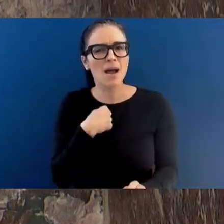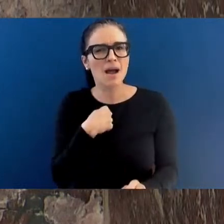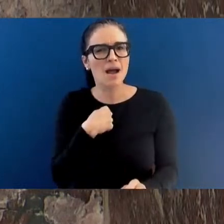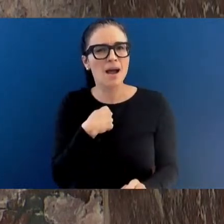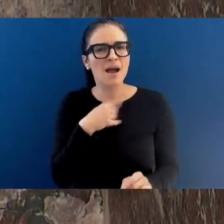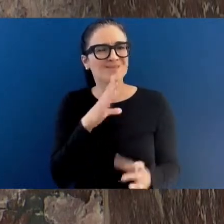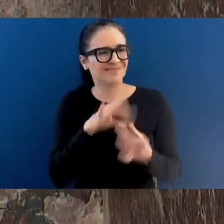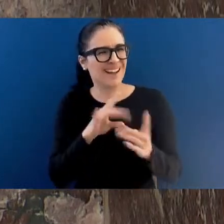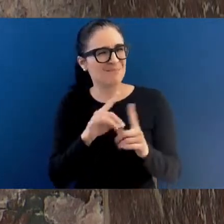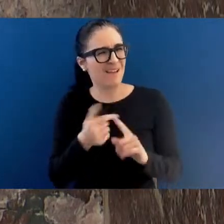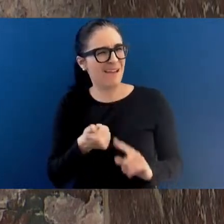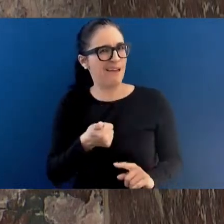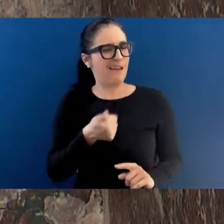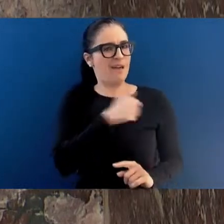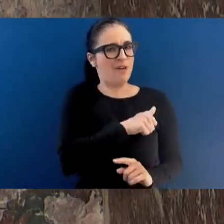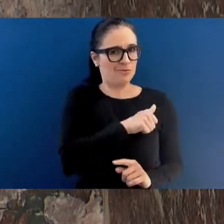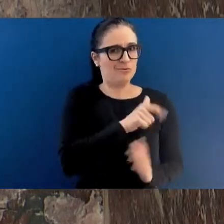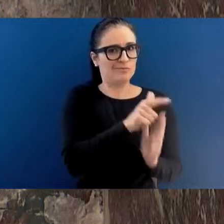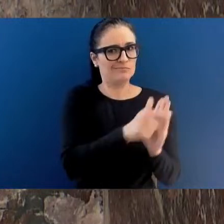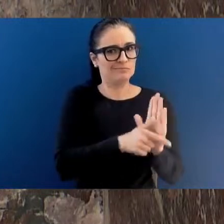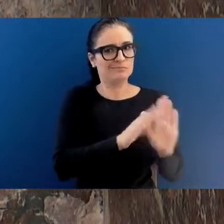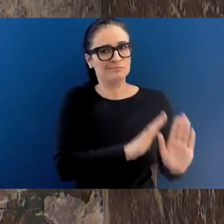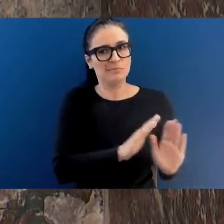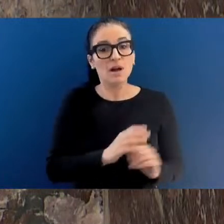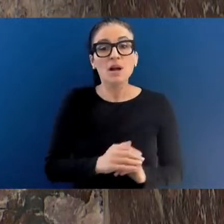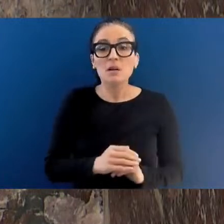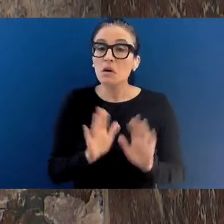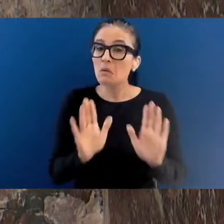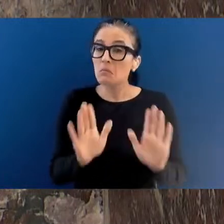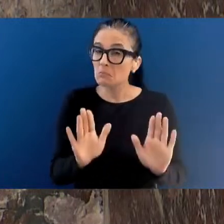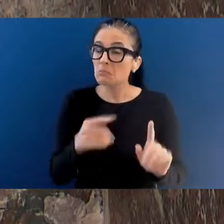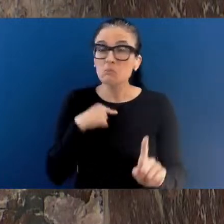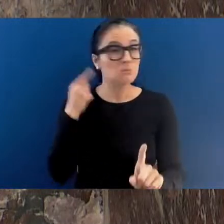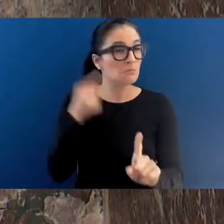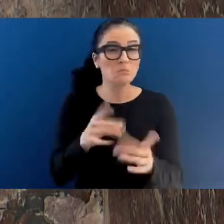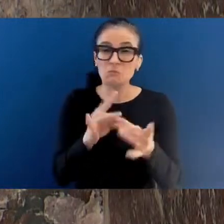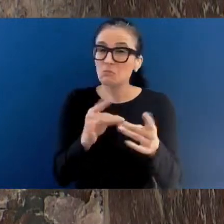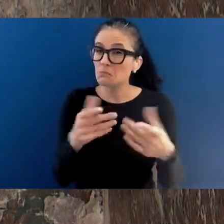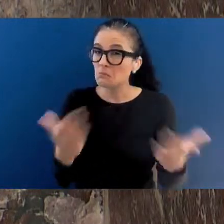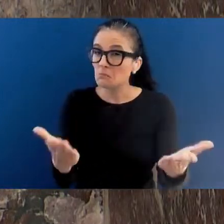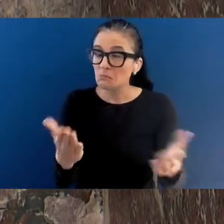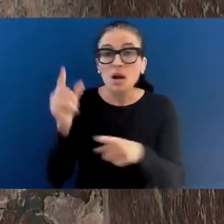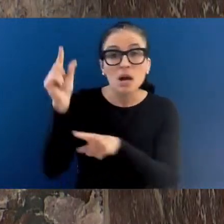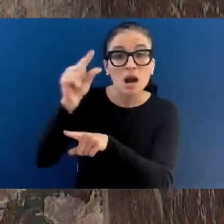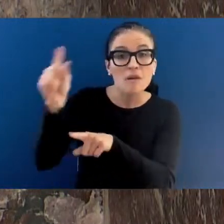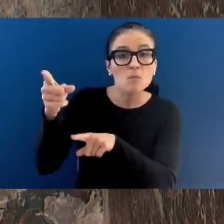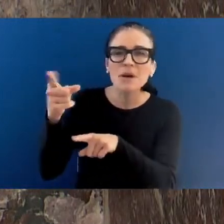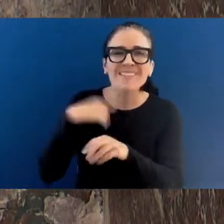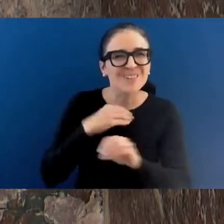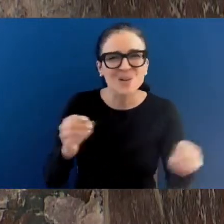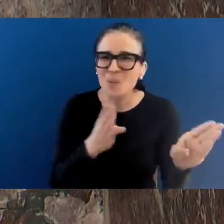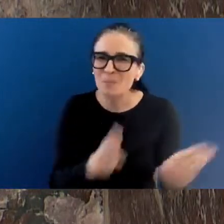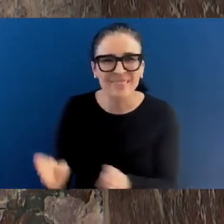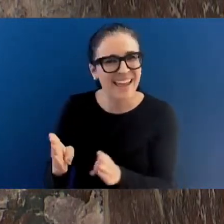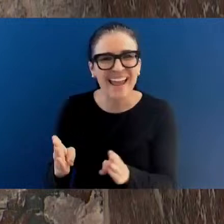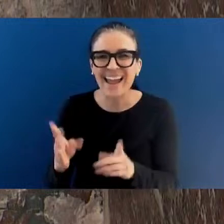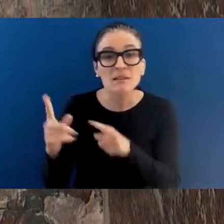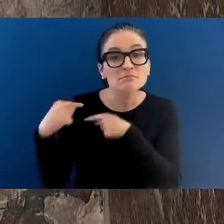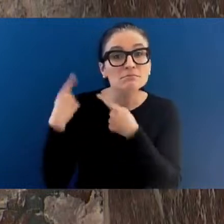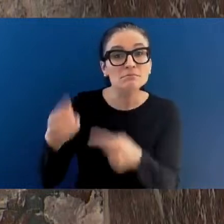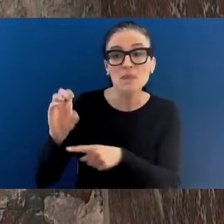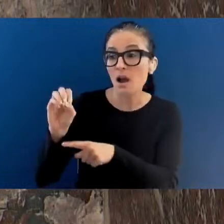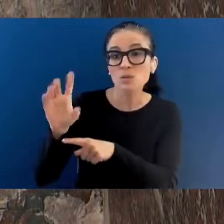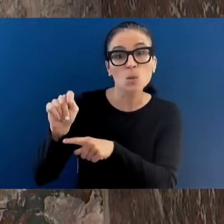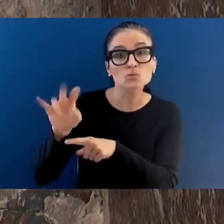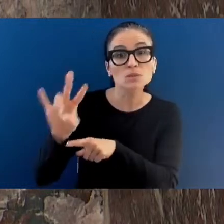that the government has no plan since October 7th to address anti-Semitism in the province. It's escalating to a crisis level.